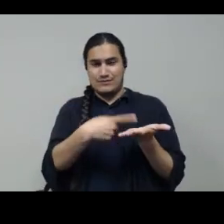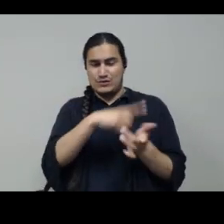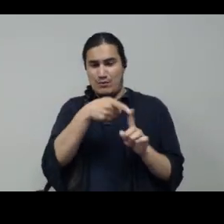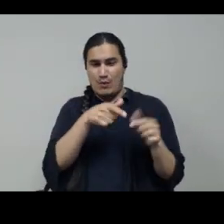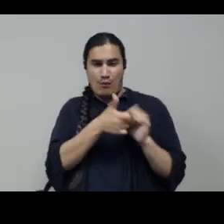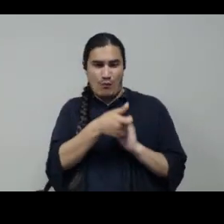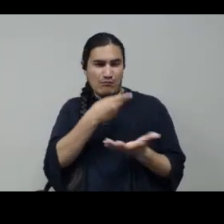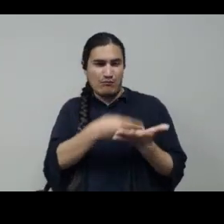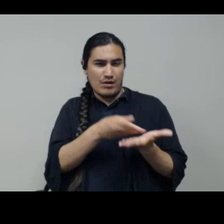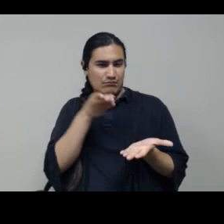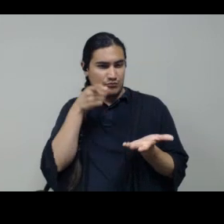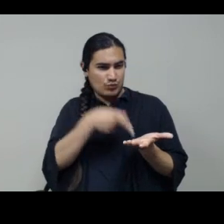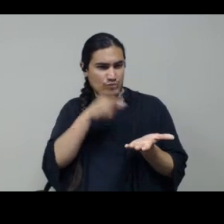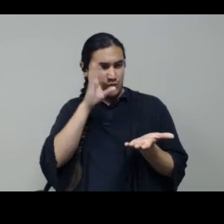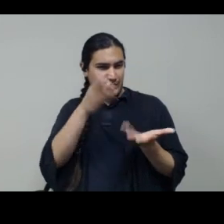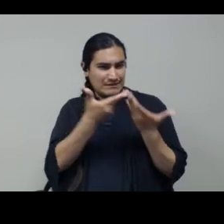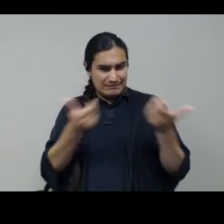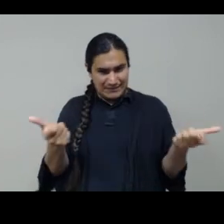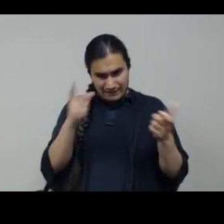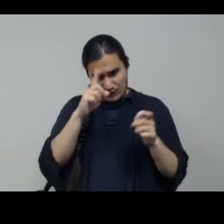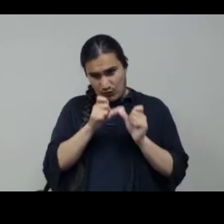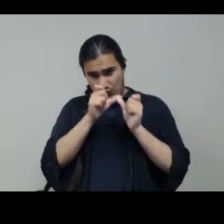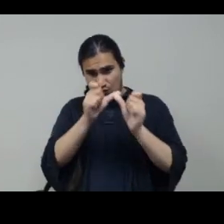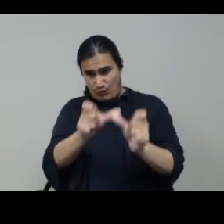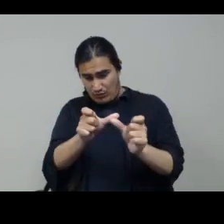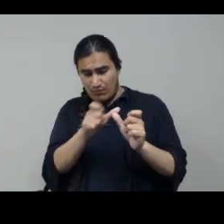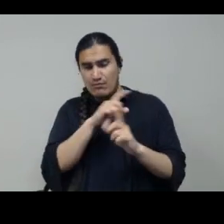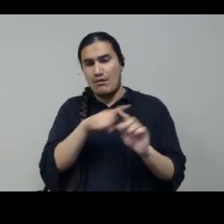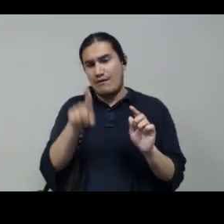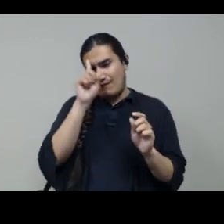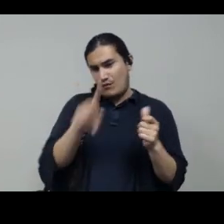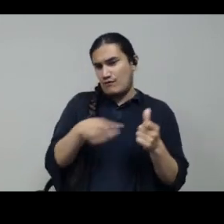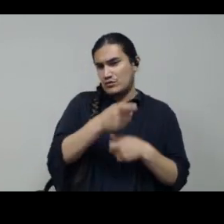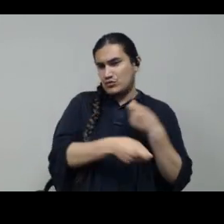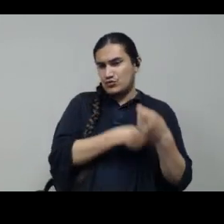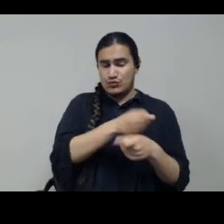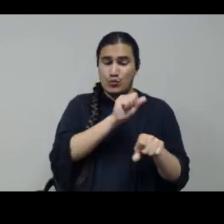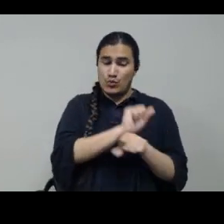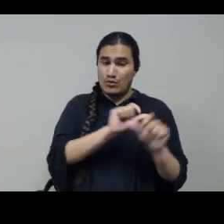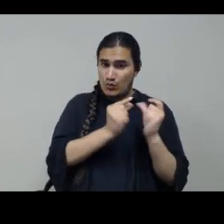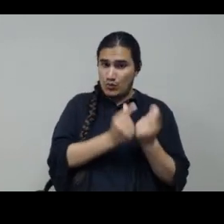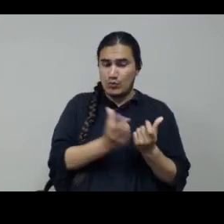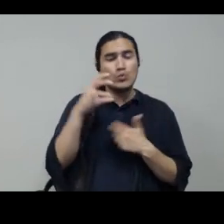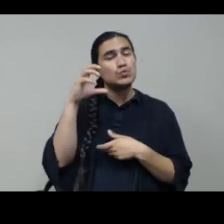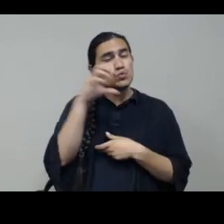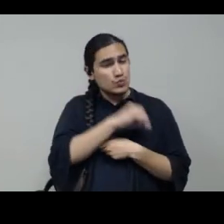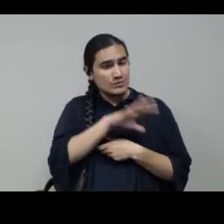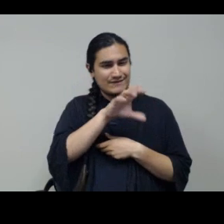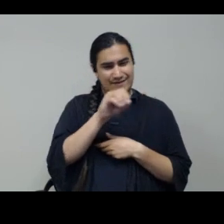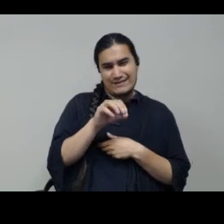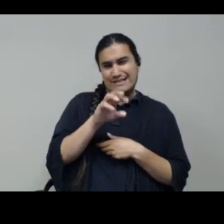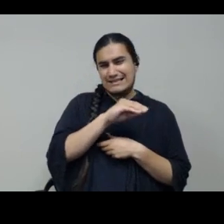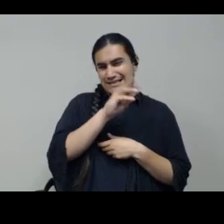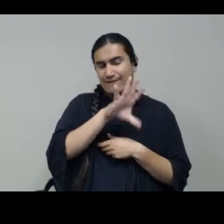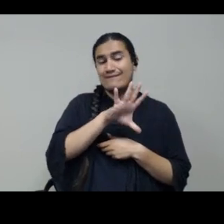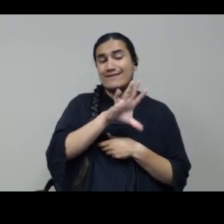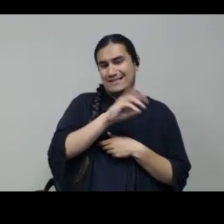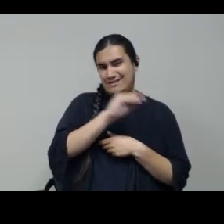these funds would be split on an ongoing basis, but for the first year, the working group framework assumes 56% state